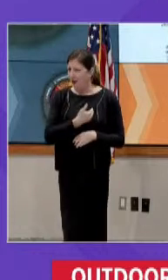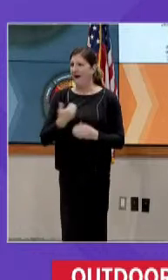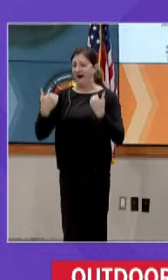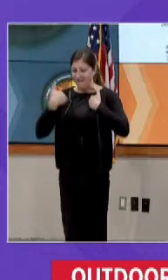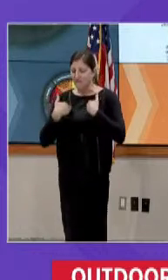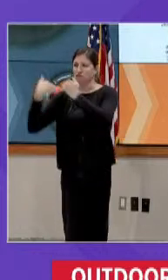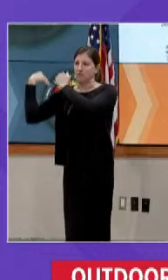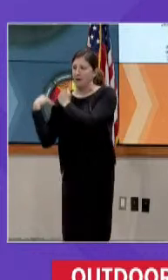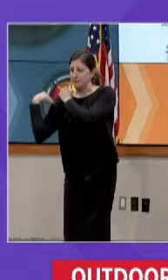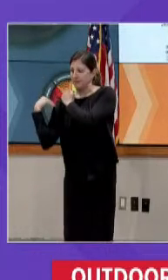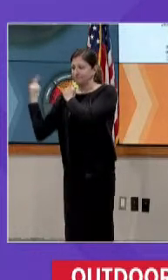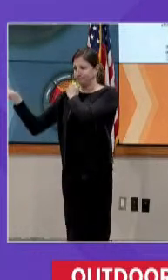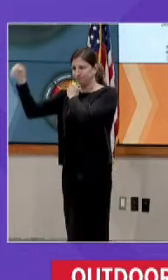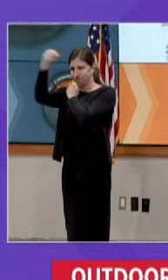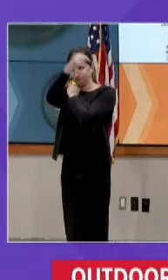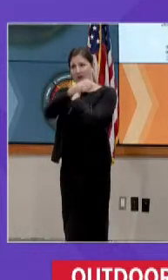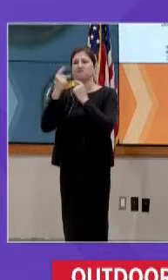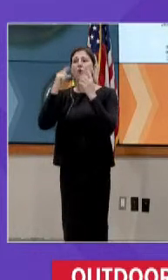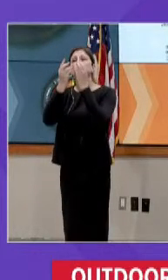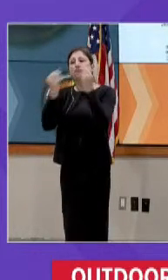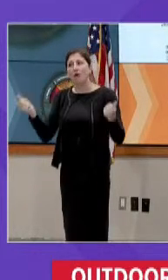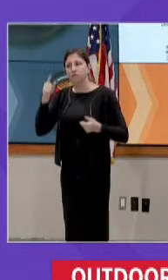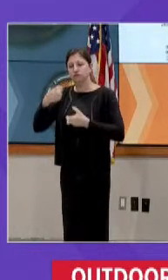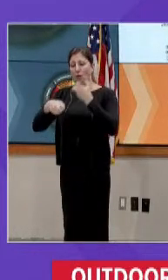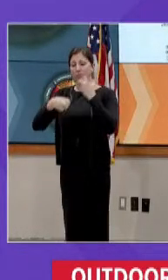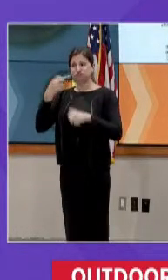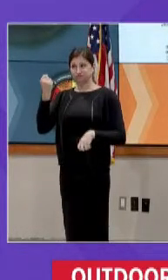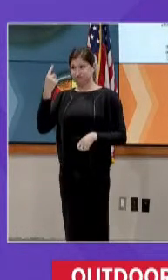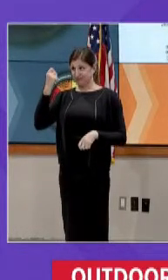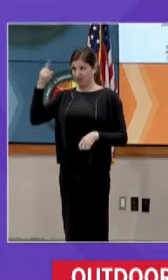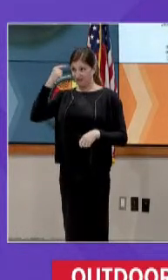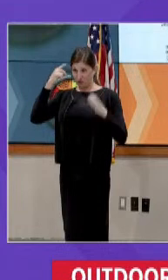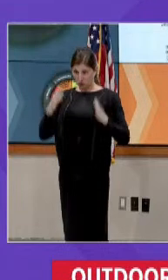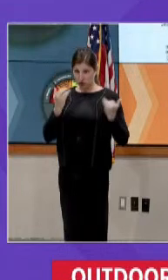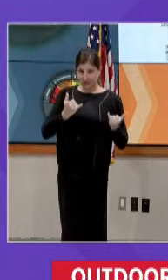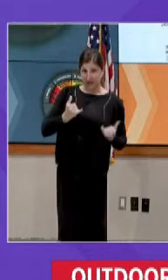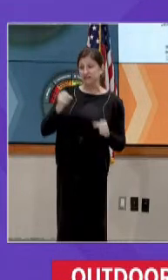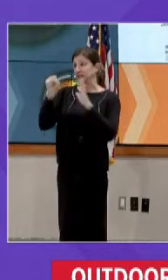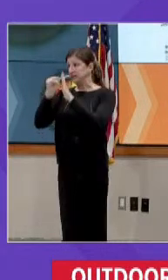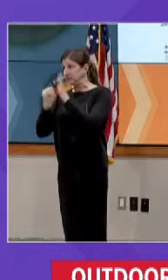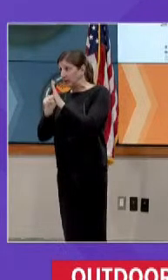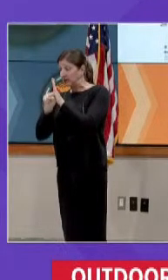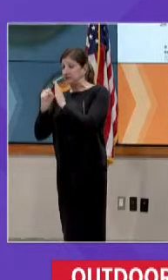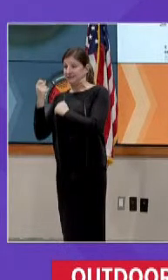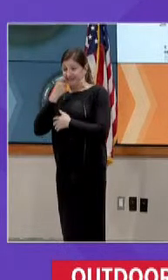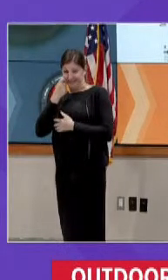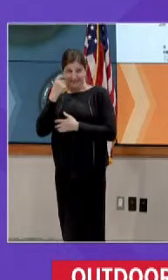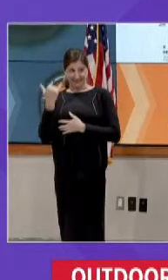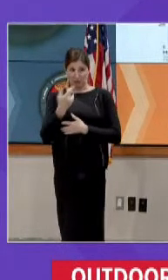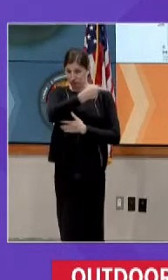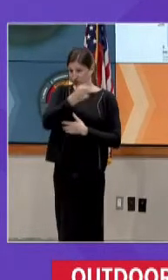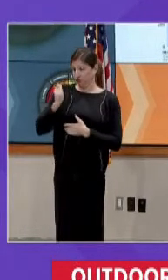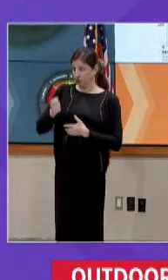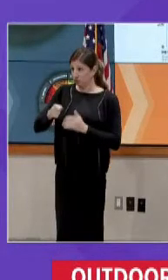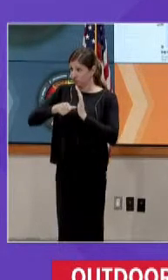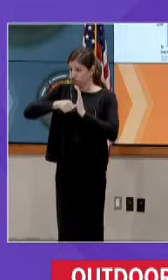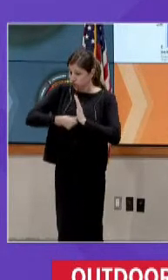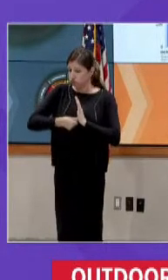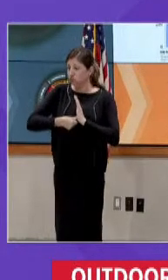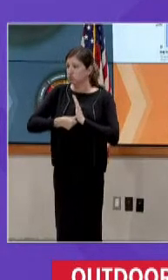this issue. While we recognize that the governor today, the state today, even the judge just now, as she underscored